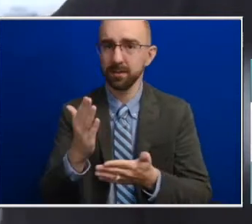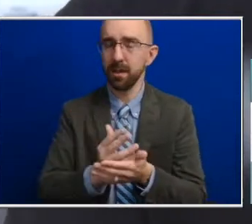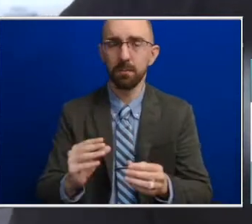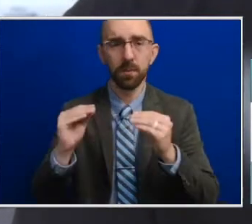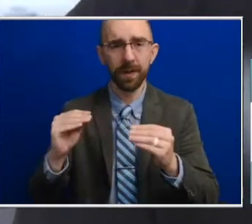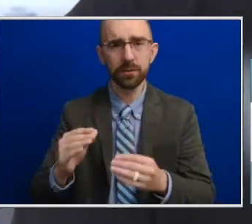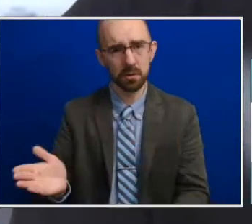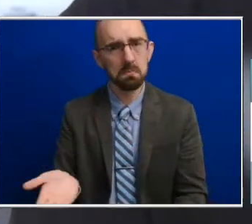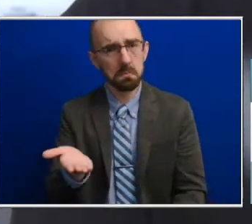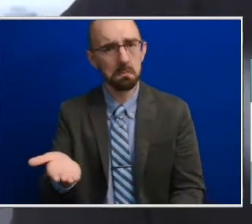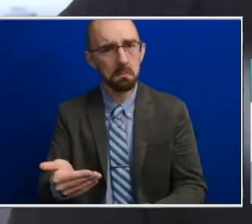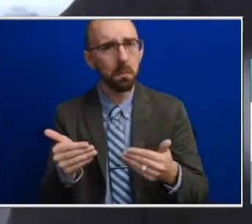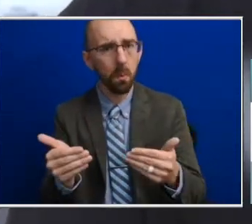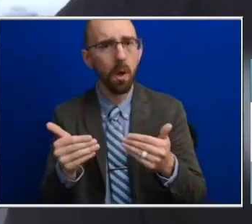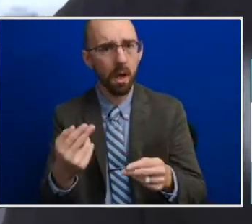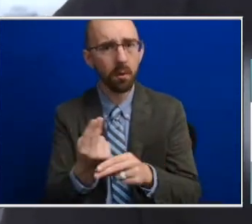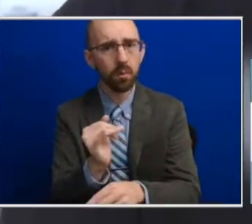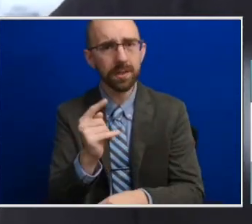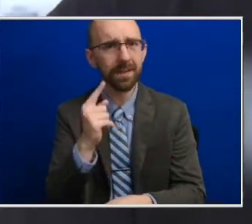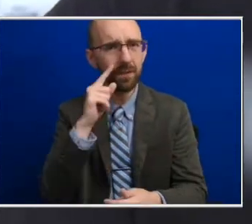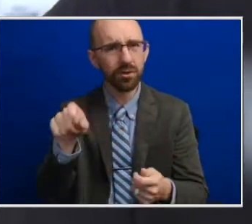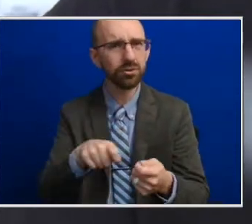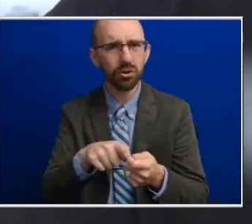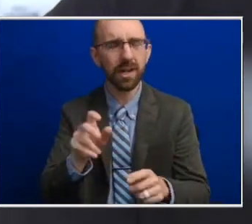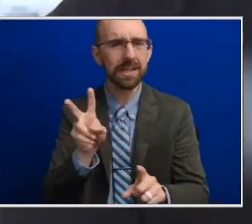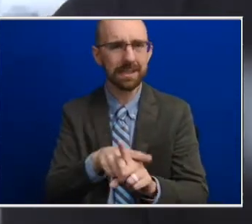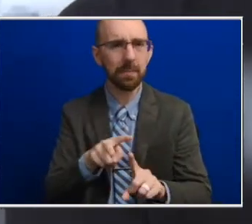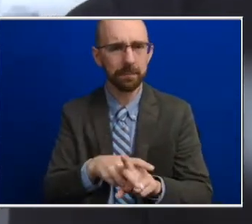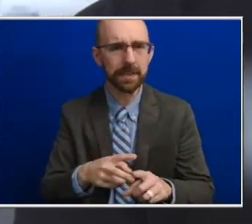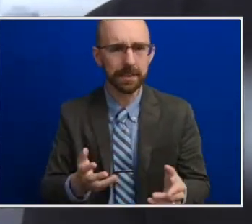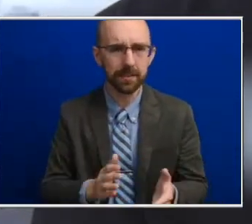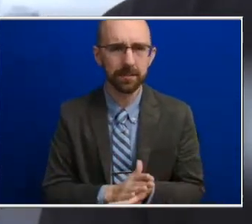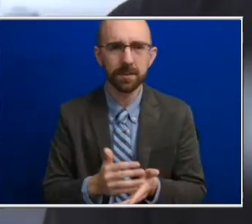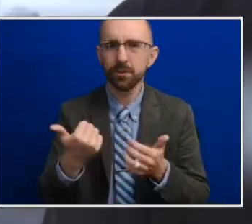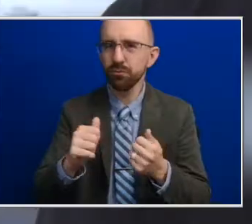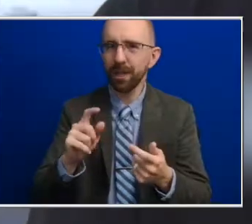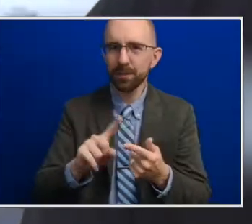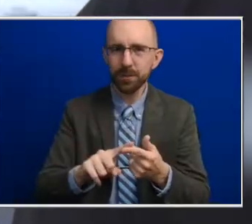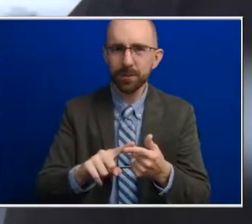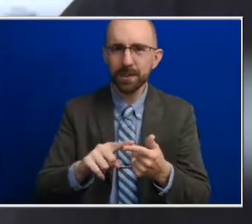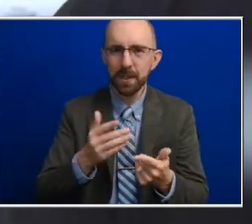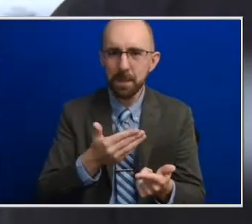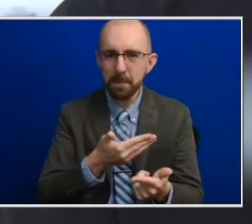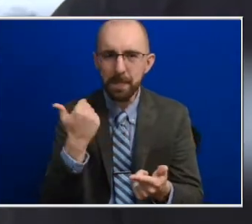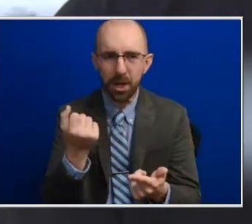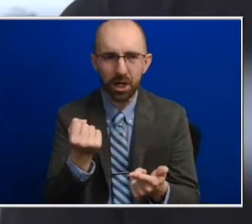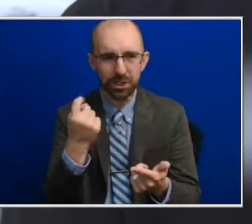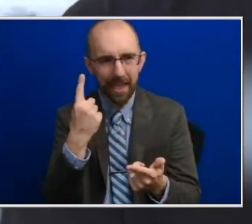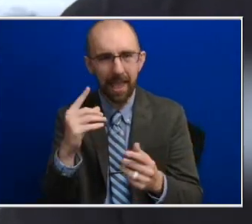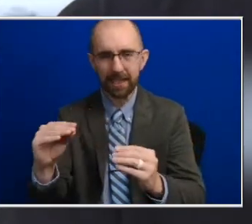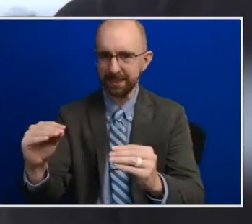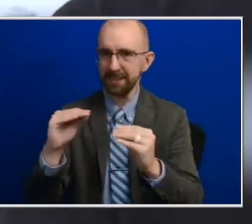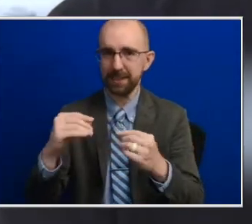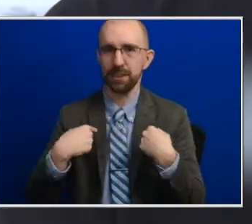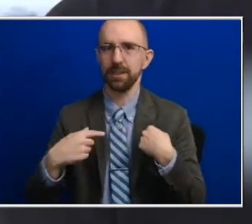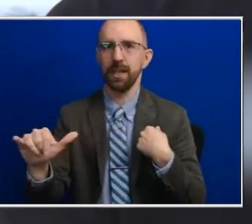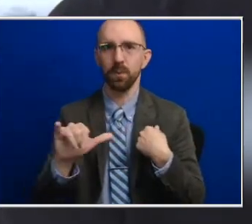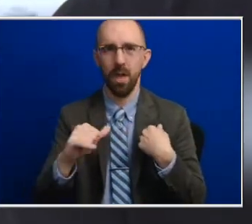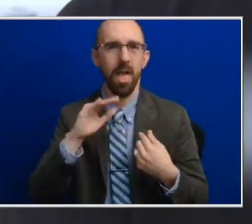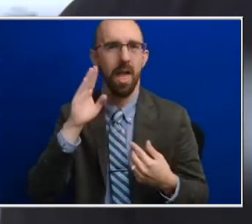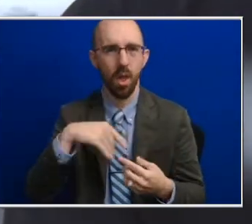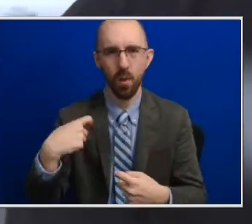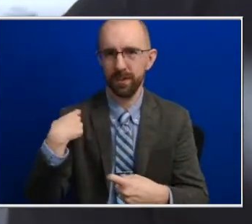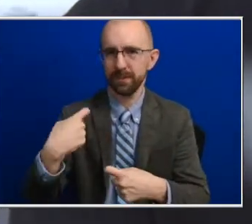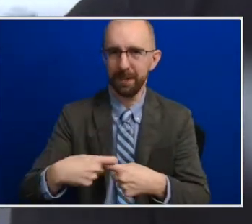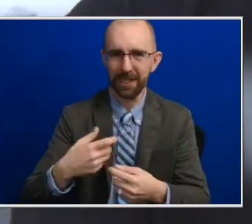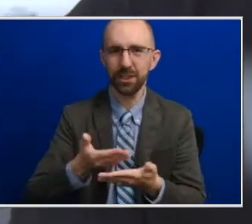it for certain assignments. Trying to be able to get a better understanding, have it teach you as well. I know for like Spanish and stuff, you can